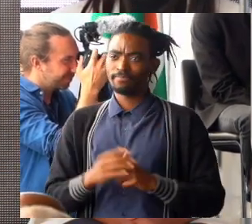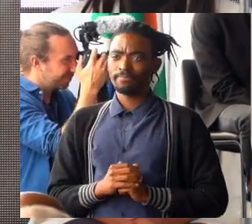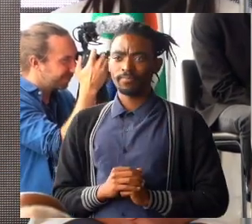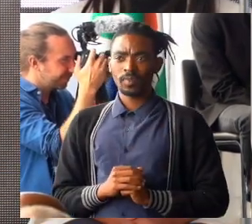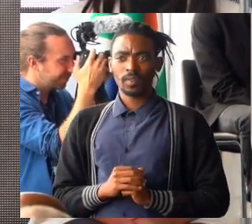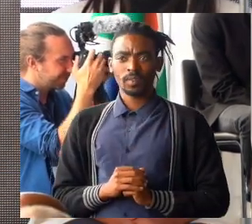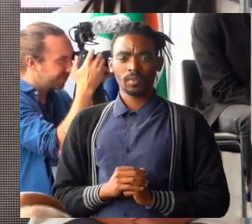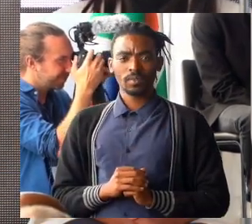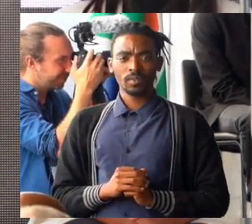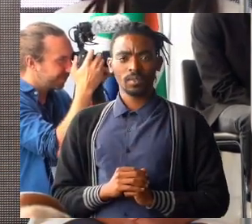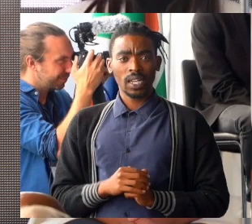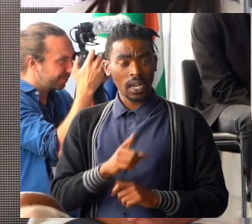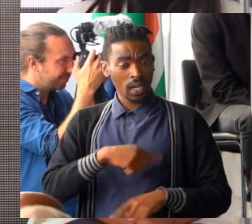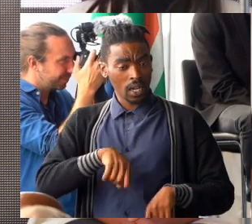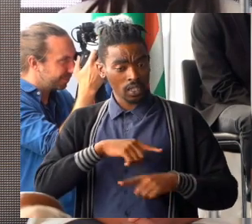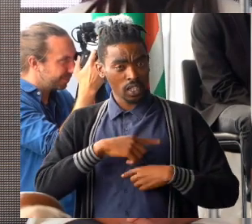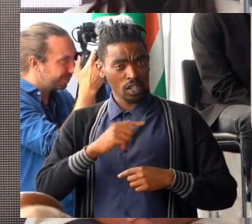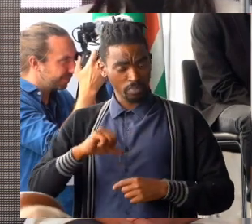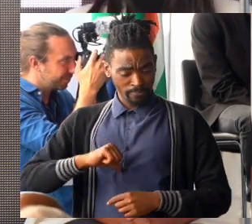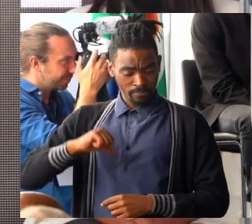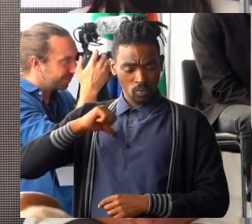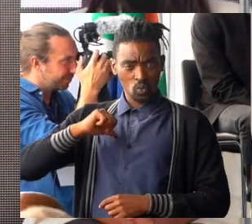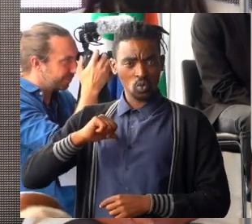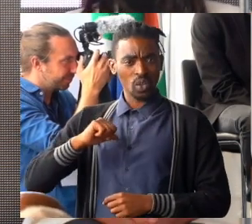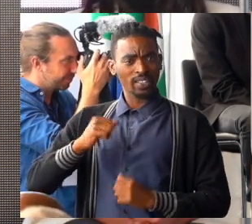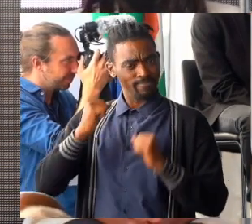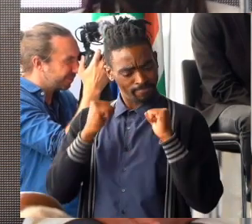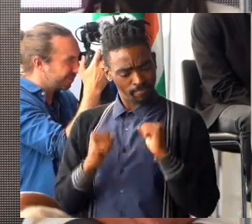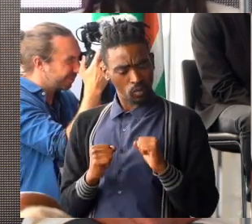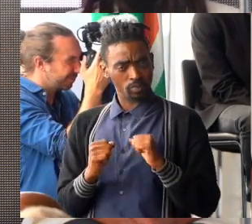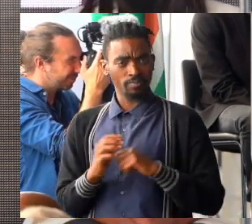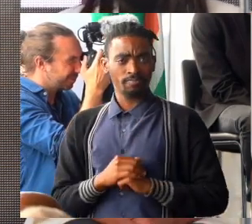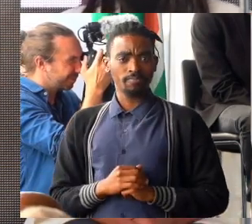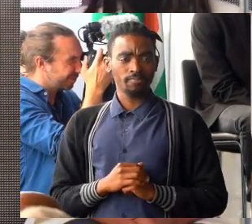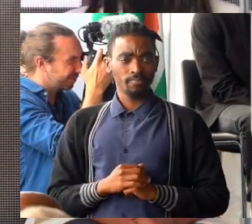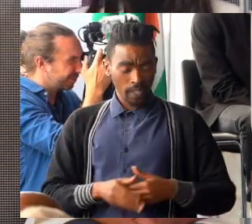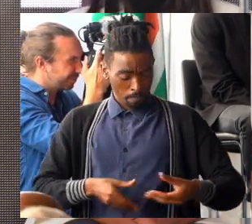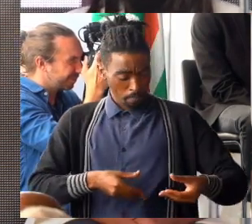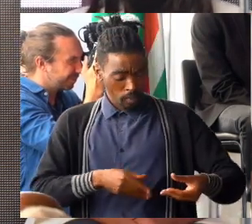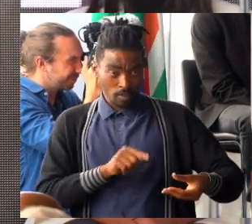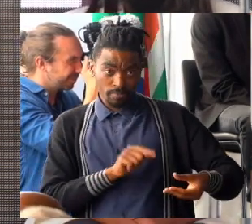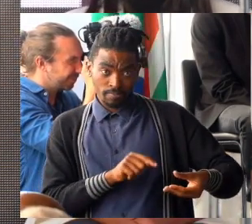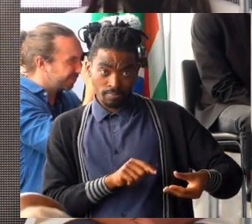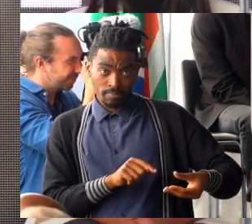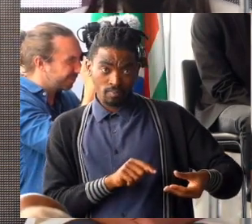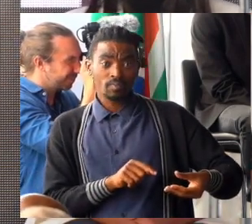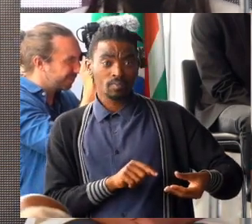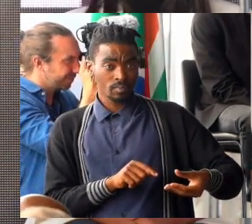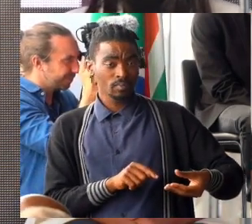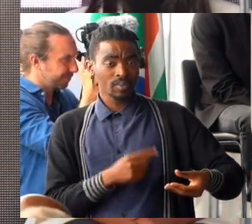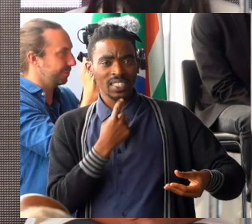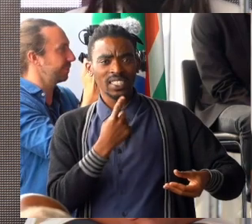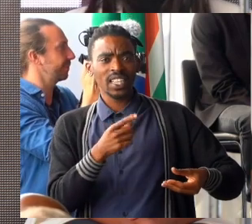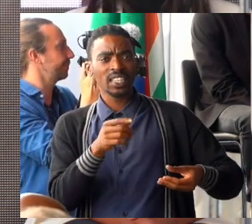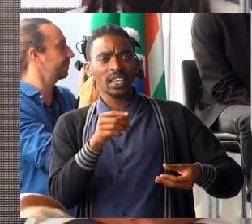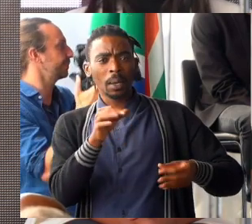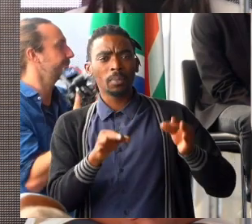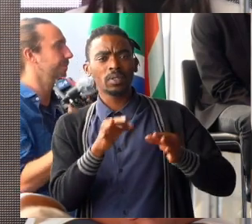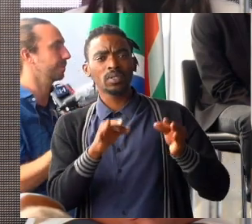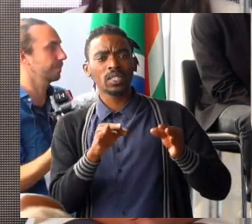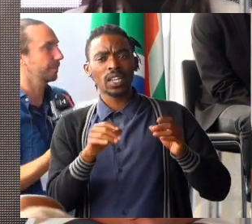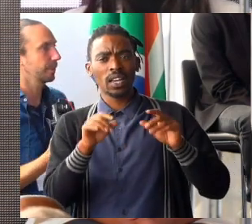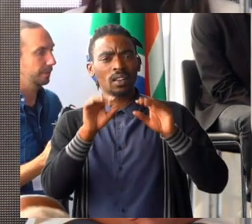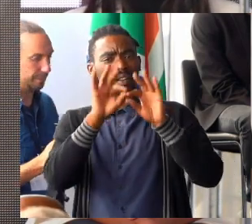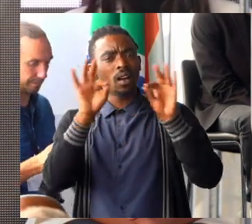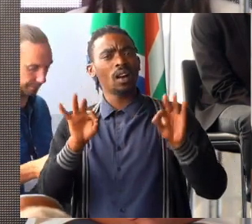We must be bold and change the rules. So our documents that we released today set out a political reform program that can